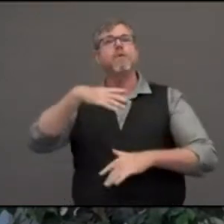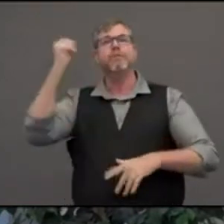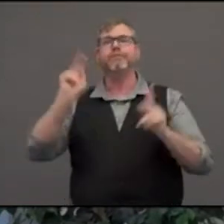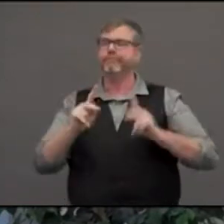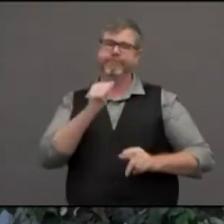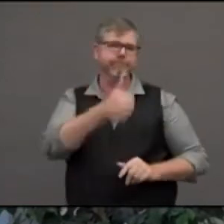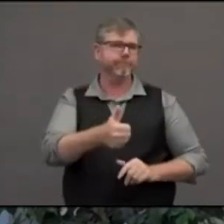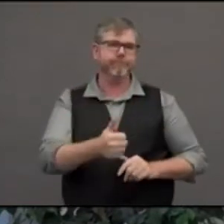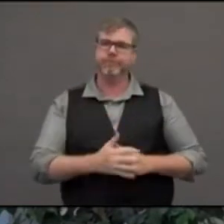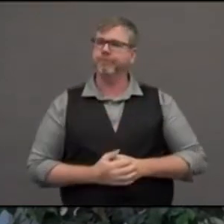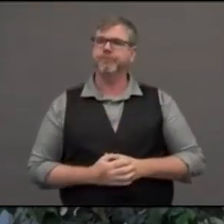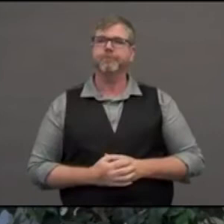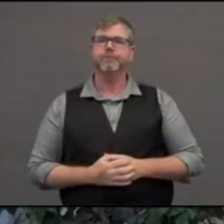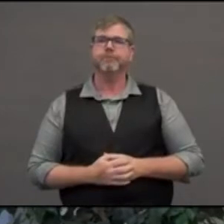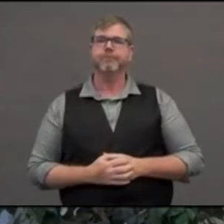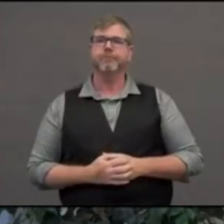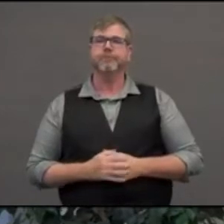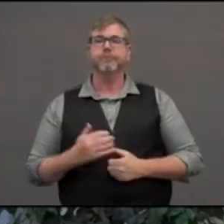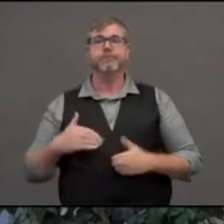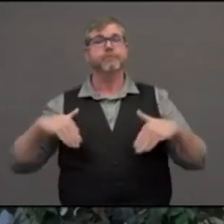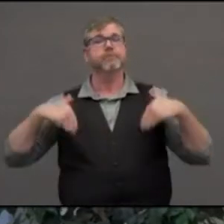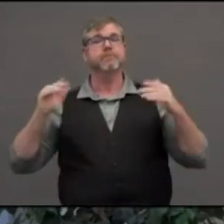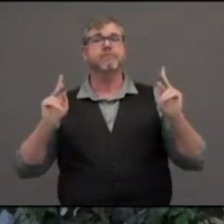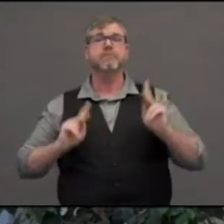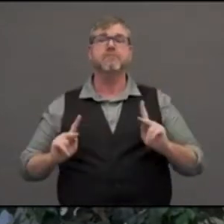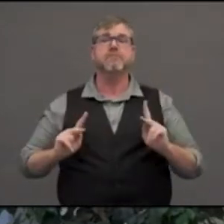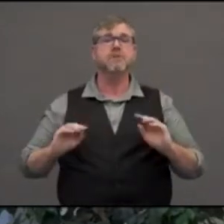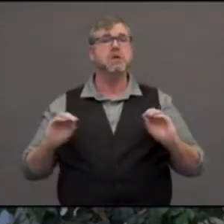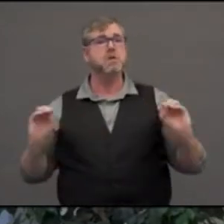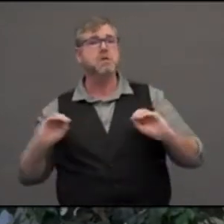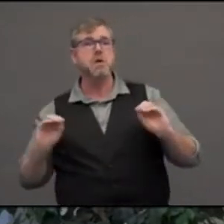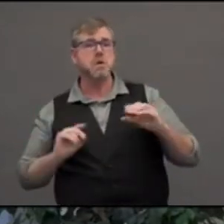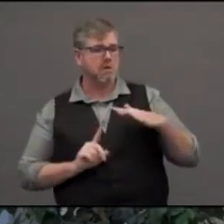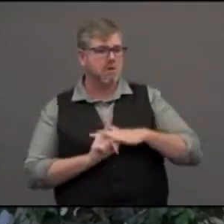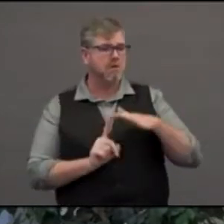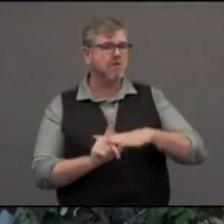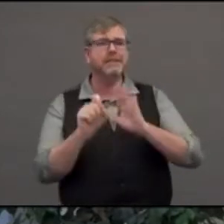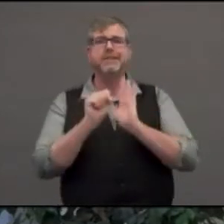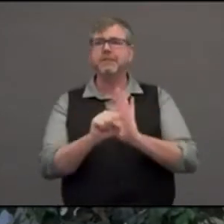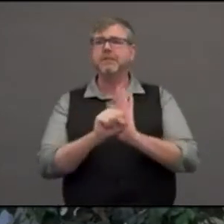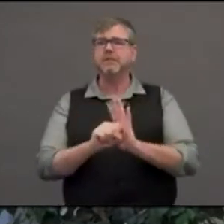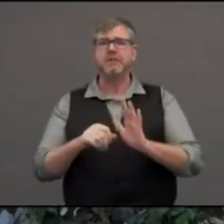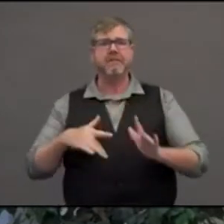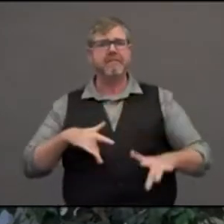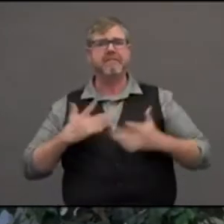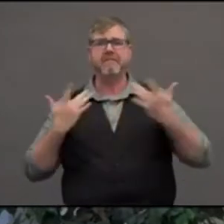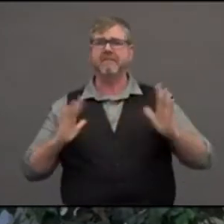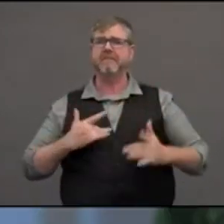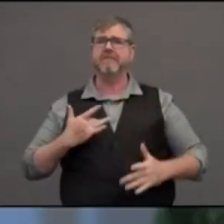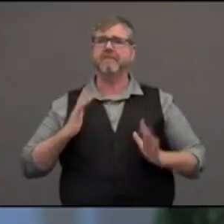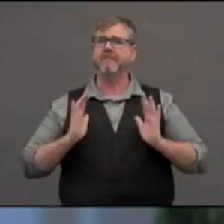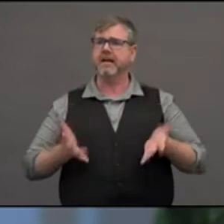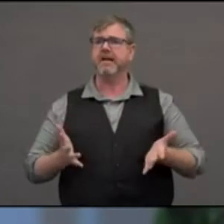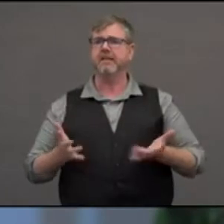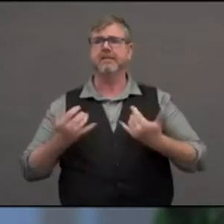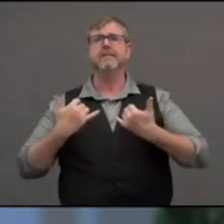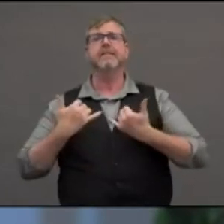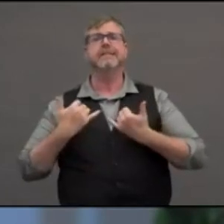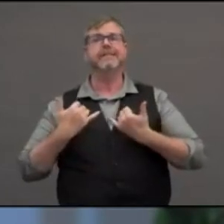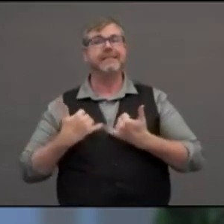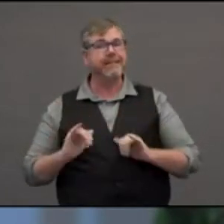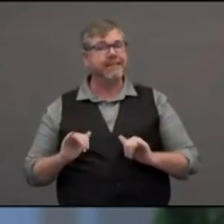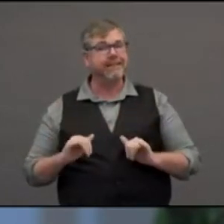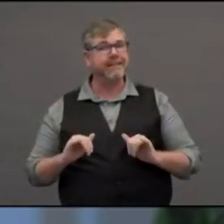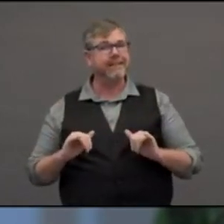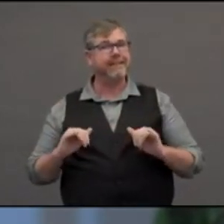a lot of symptoms or feel sick all the time, and maybe with no symptoms, can still bring that disease home to the family